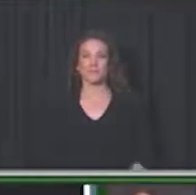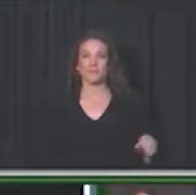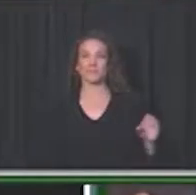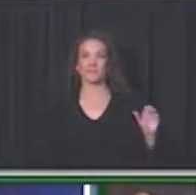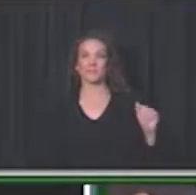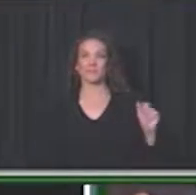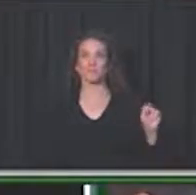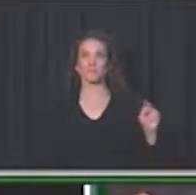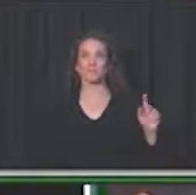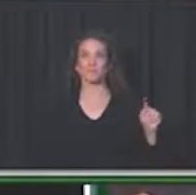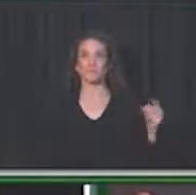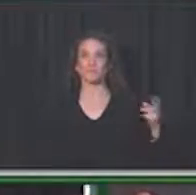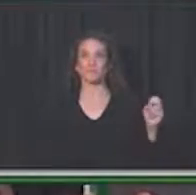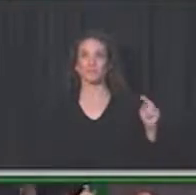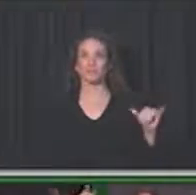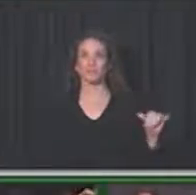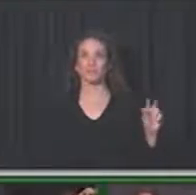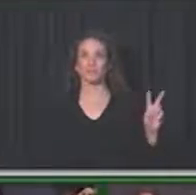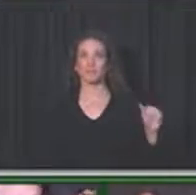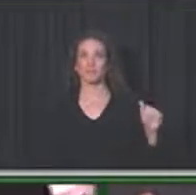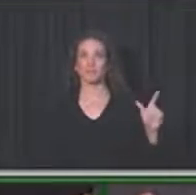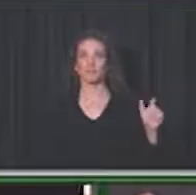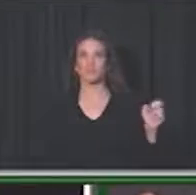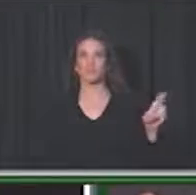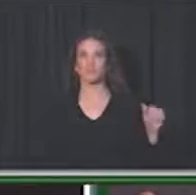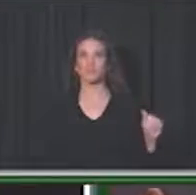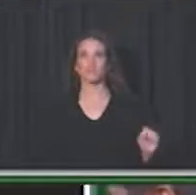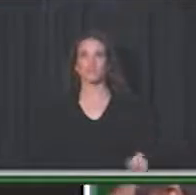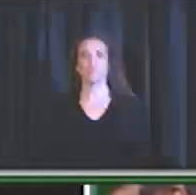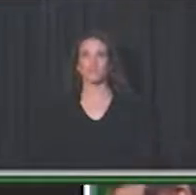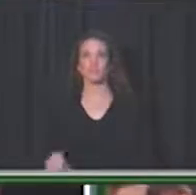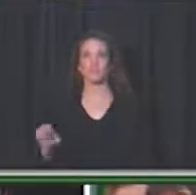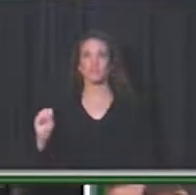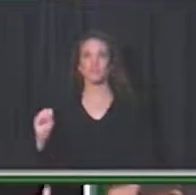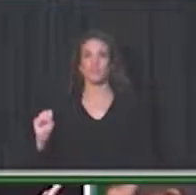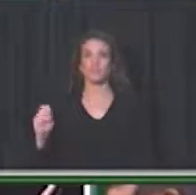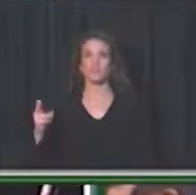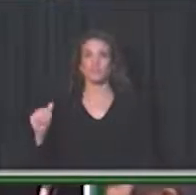Anthony Viveros. Salvador Rangel Jr.